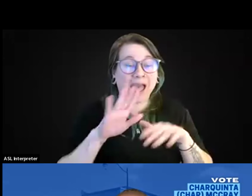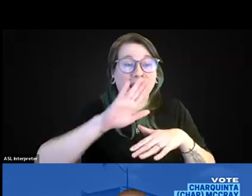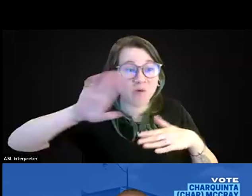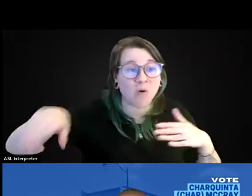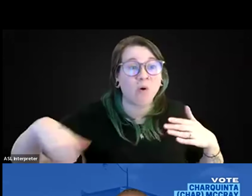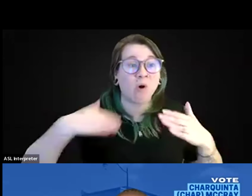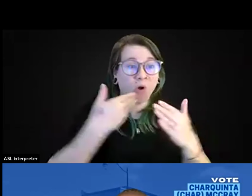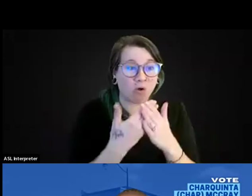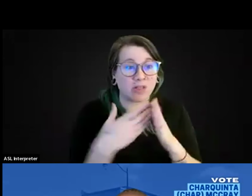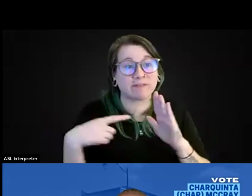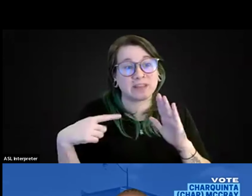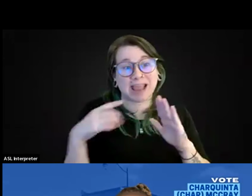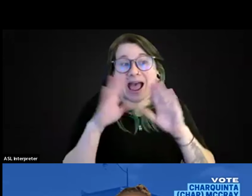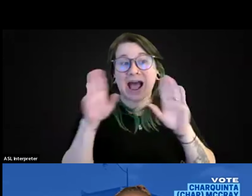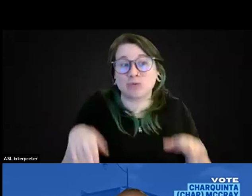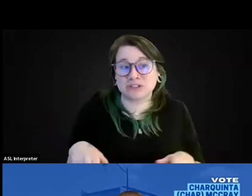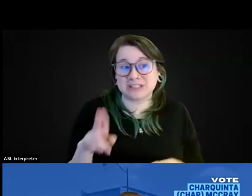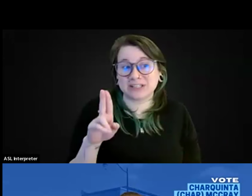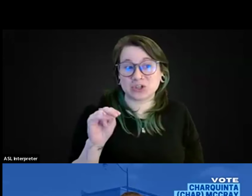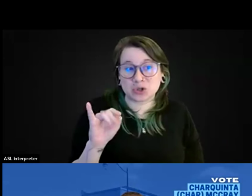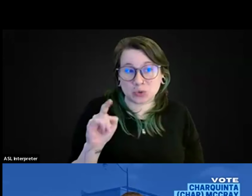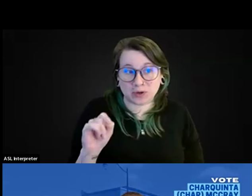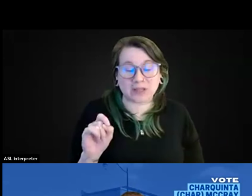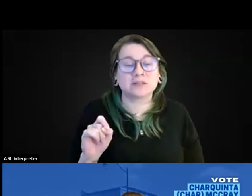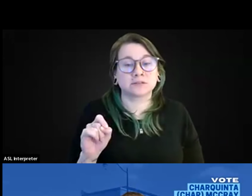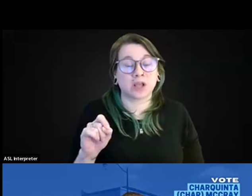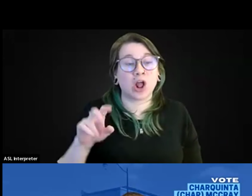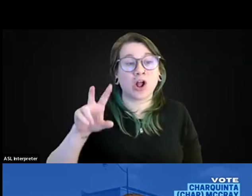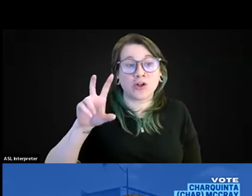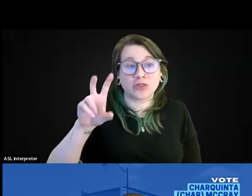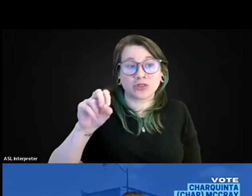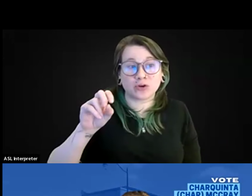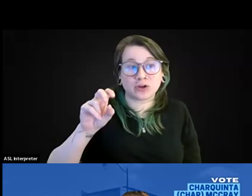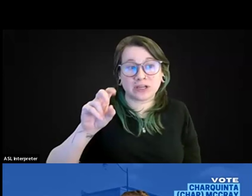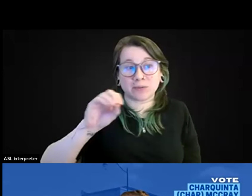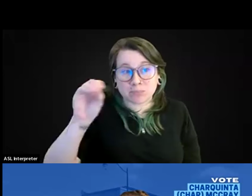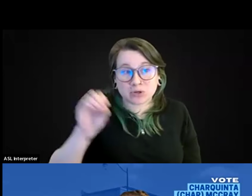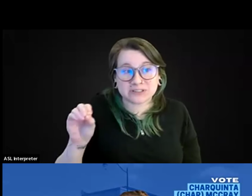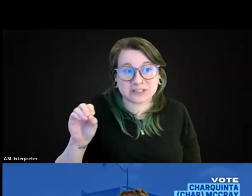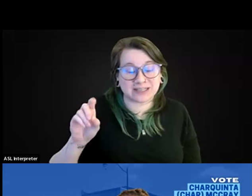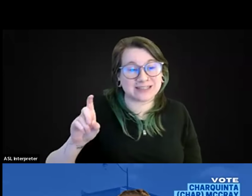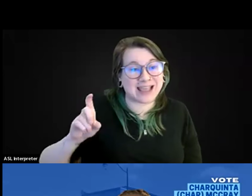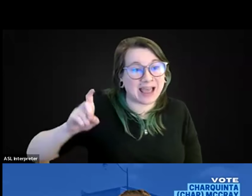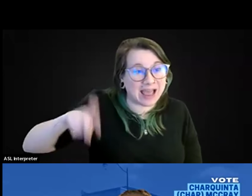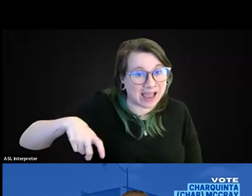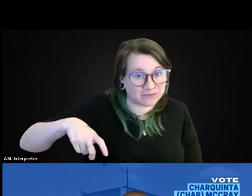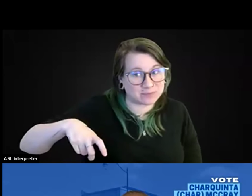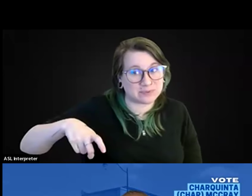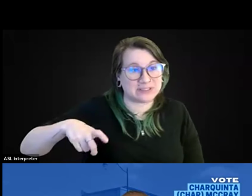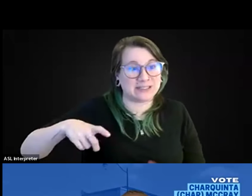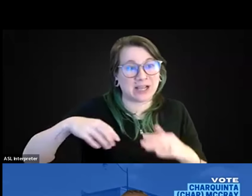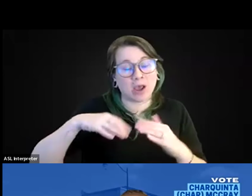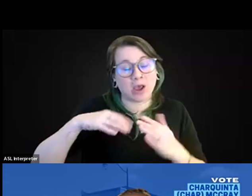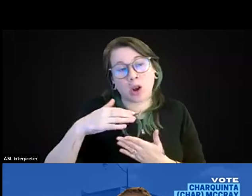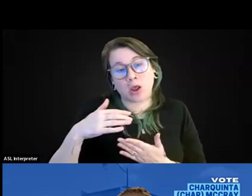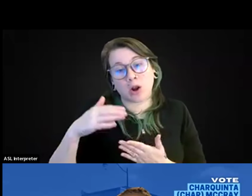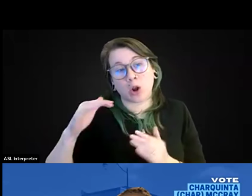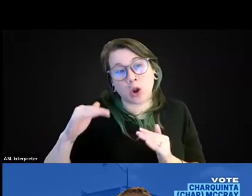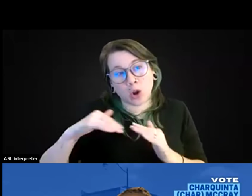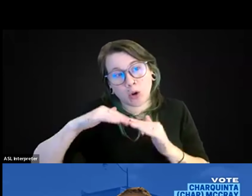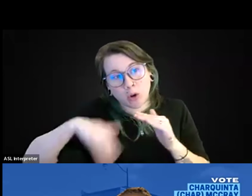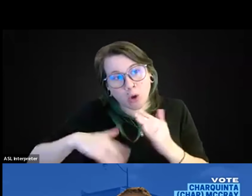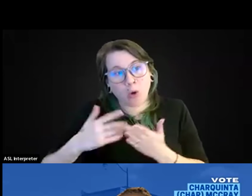all of the housing units, 30% have to be at low income